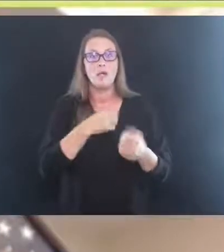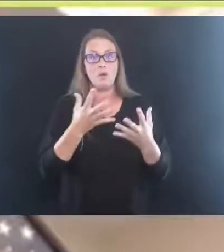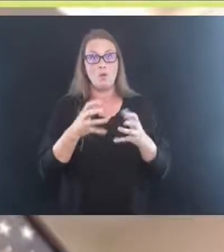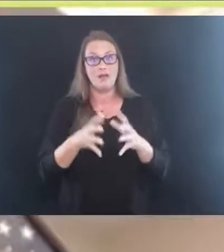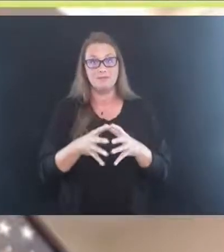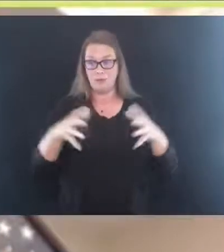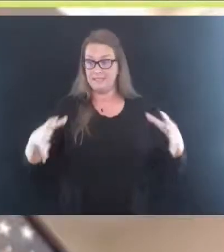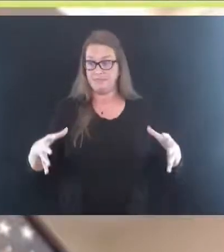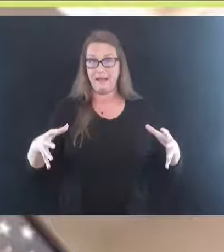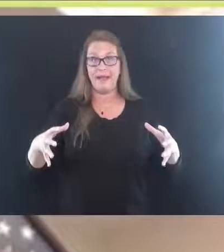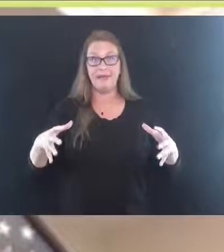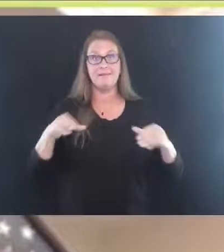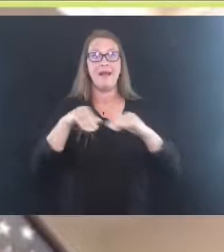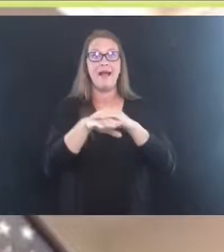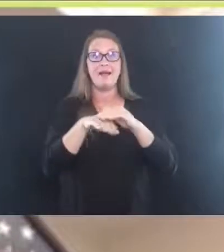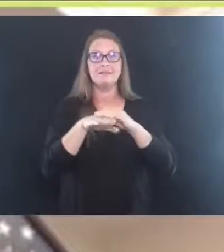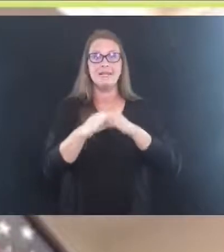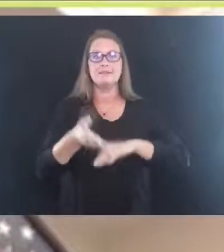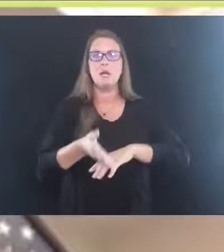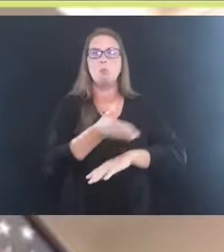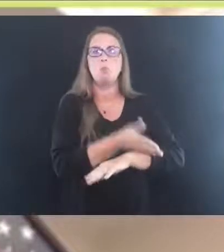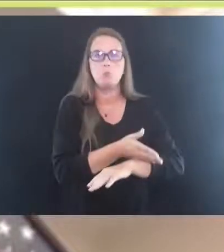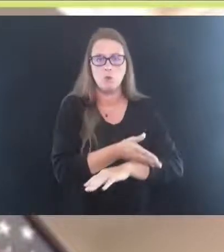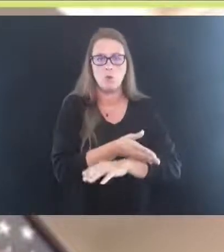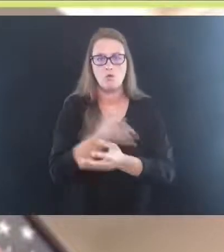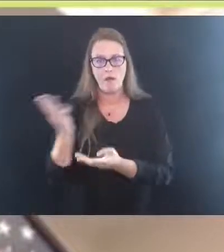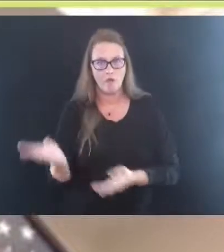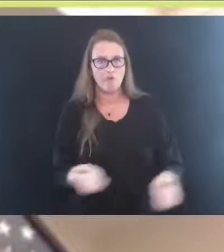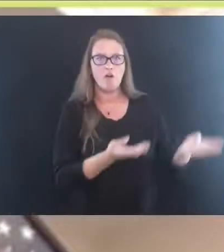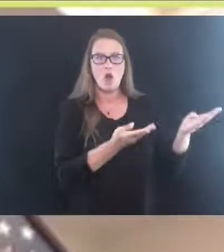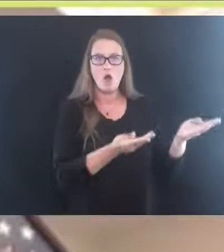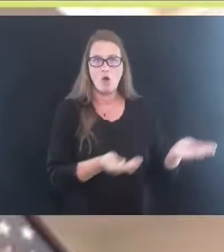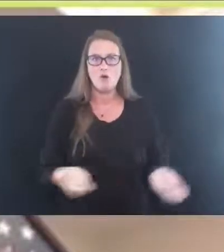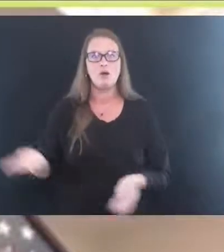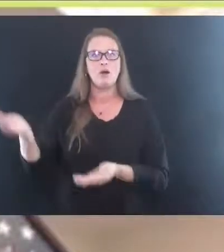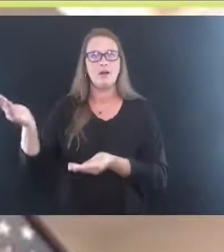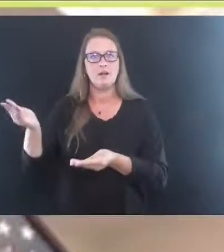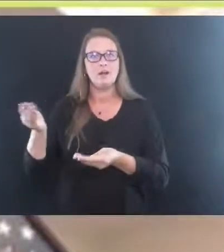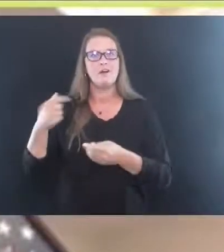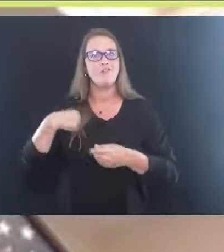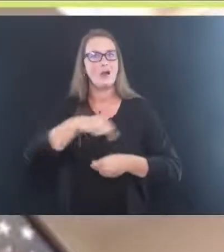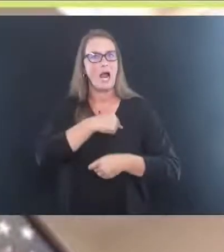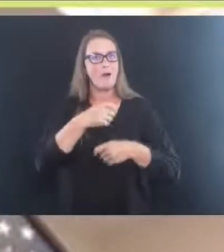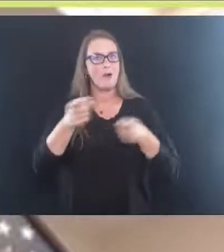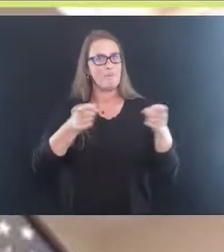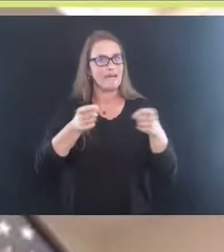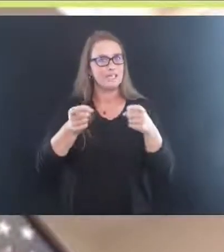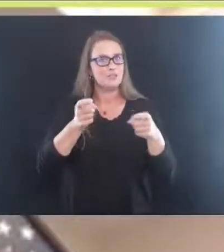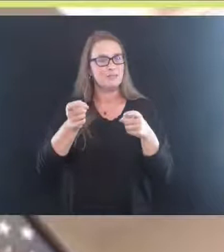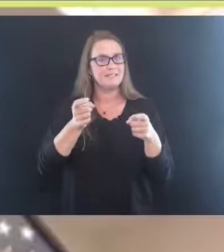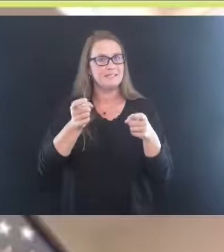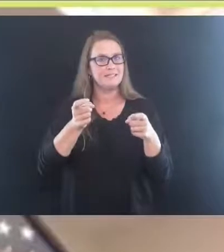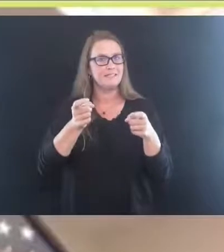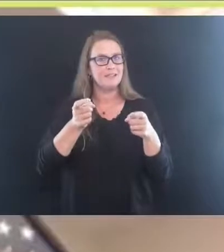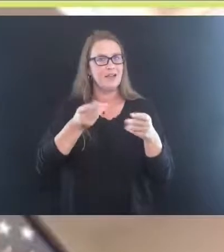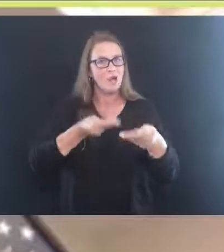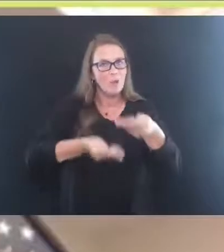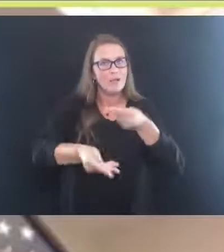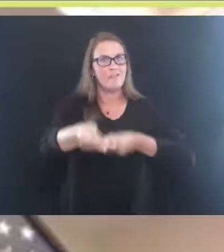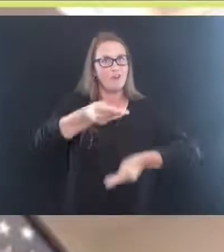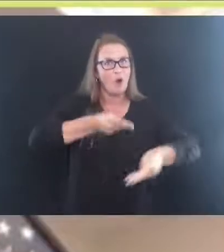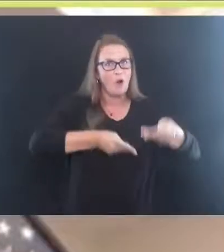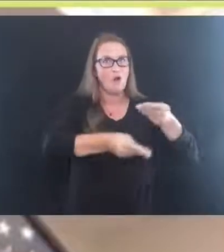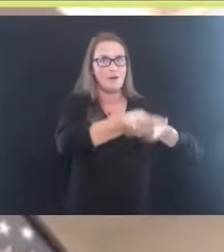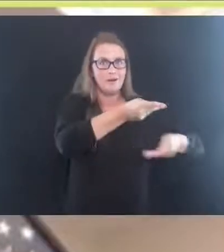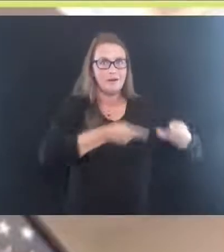improve access and create better flow and logistics management. And we don't see